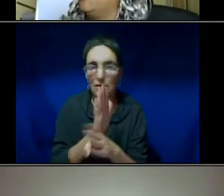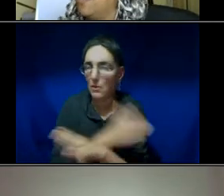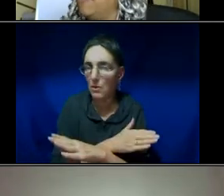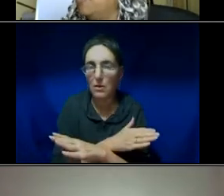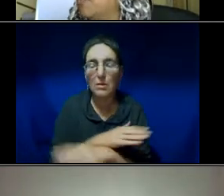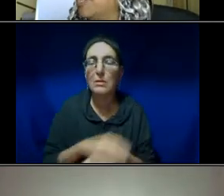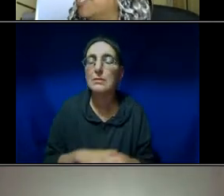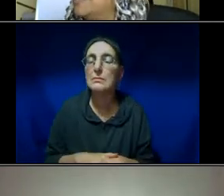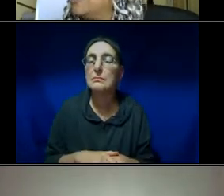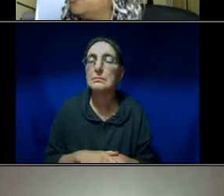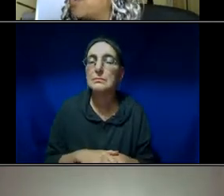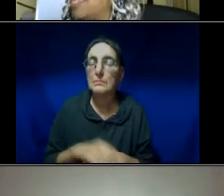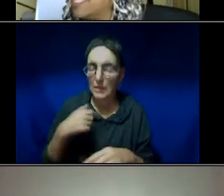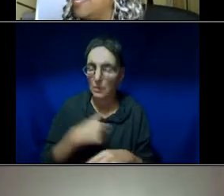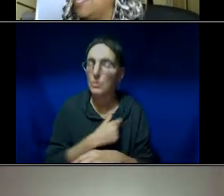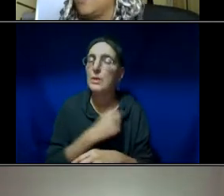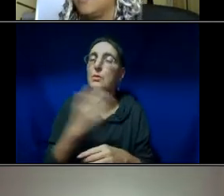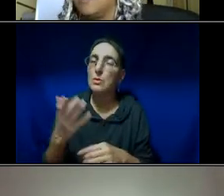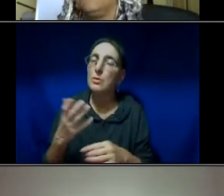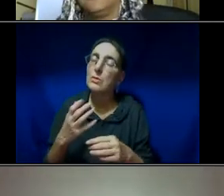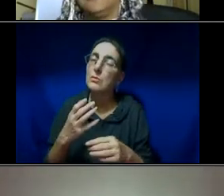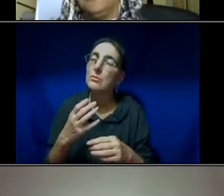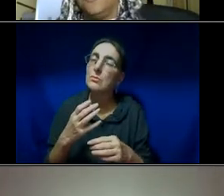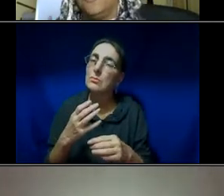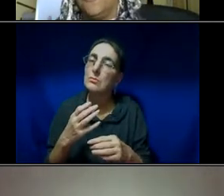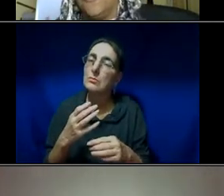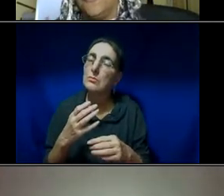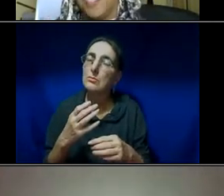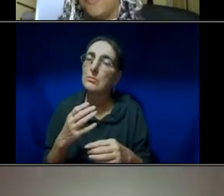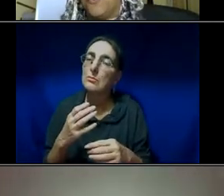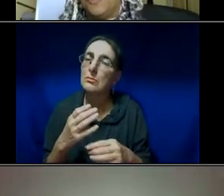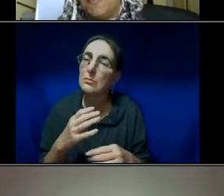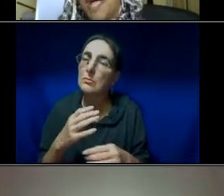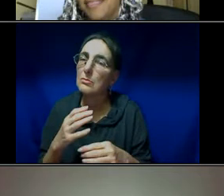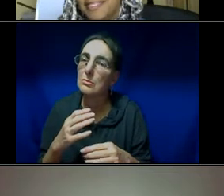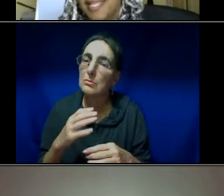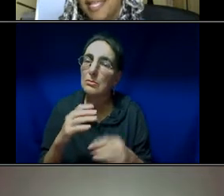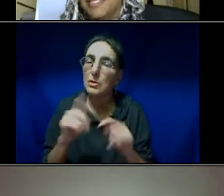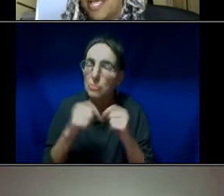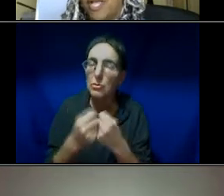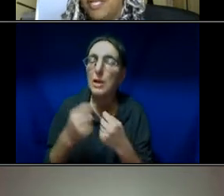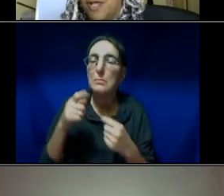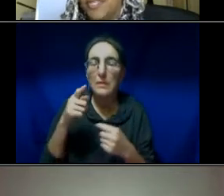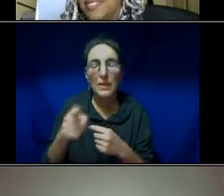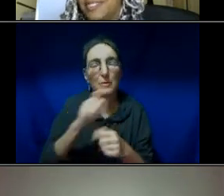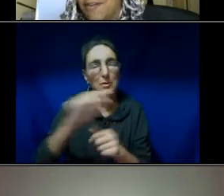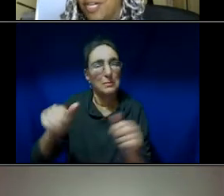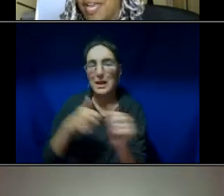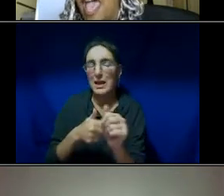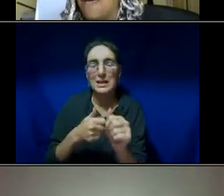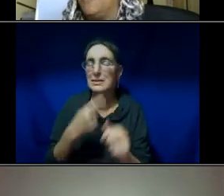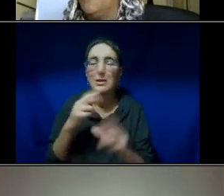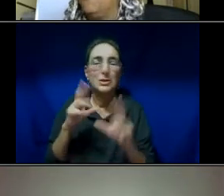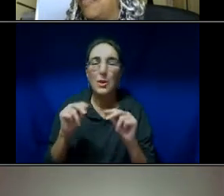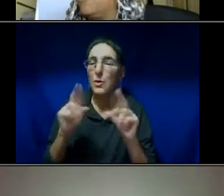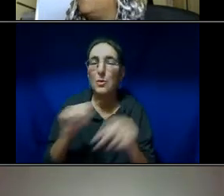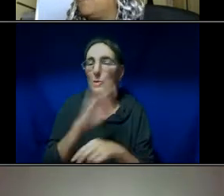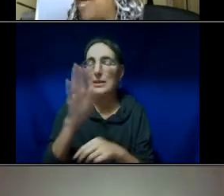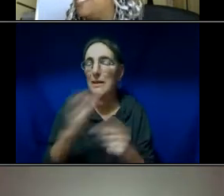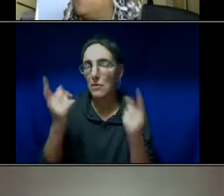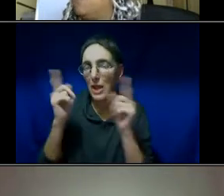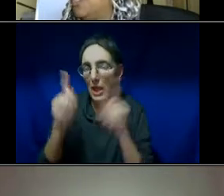project and that we were assisting tribes. And you know, they were behind the scenes going, no, this is never going to happen. And